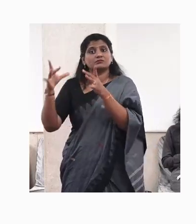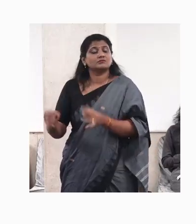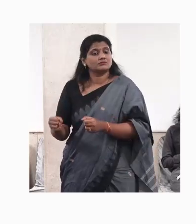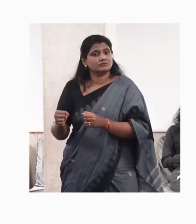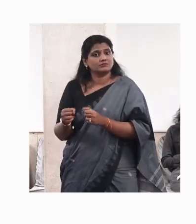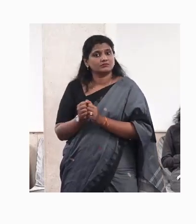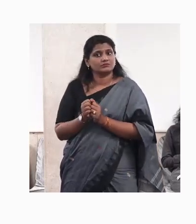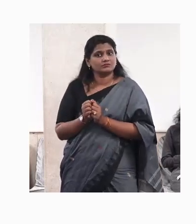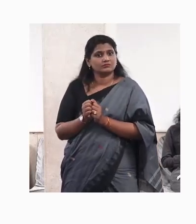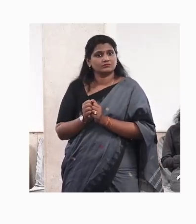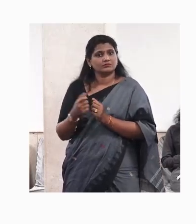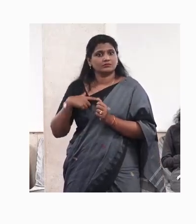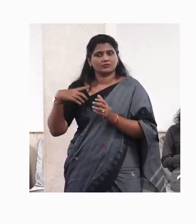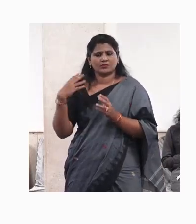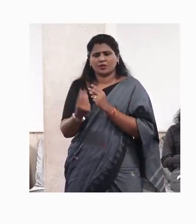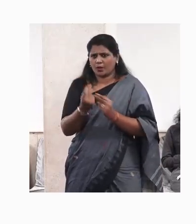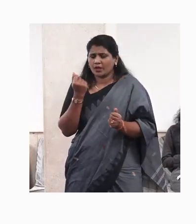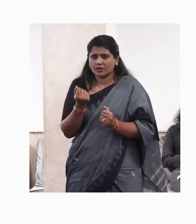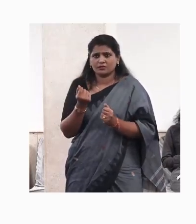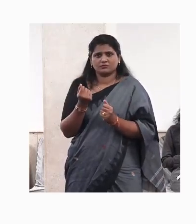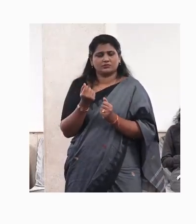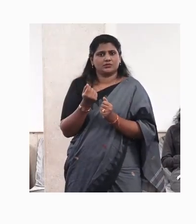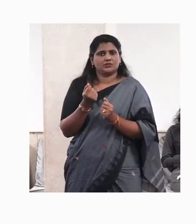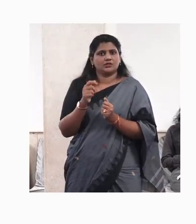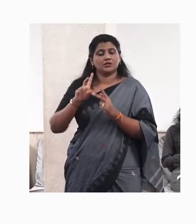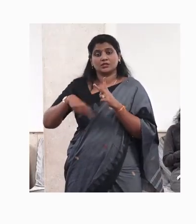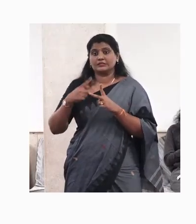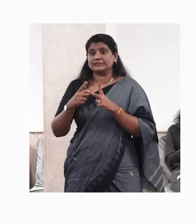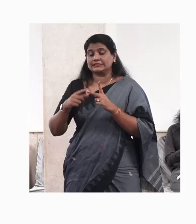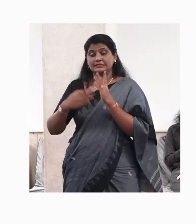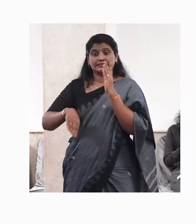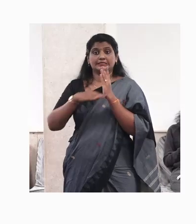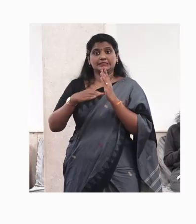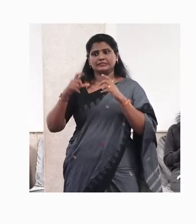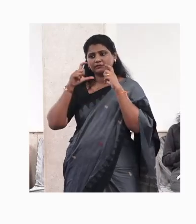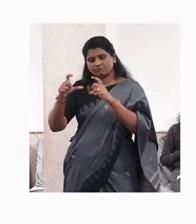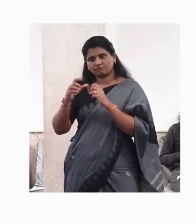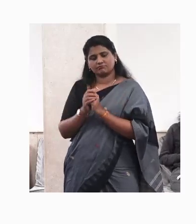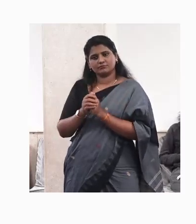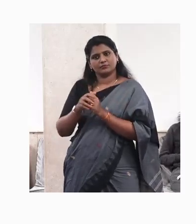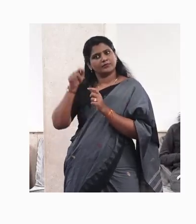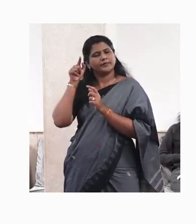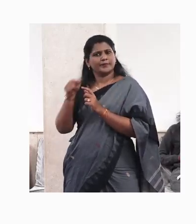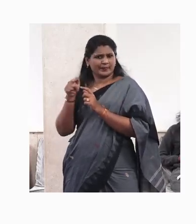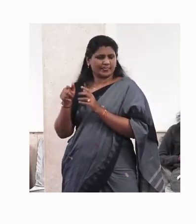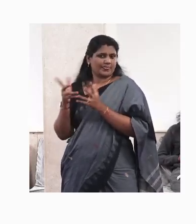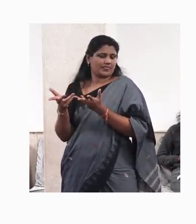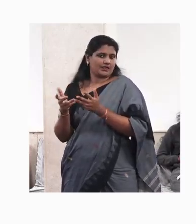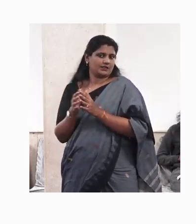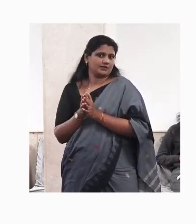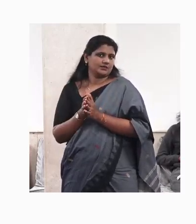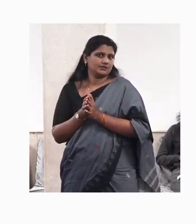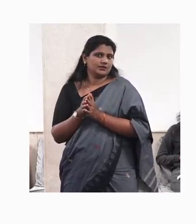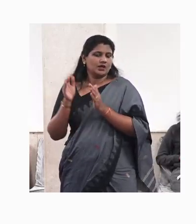or to immediate respite or even secondary care. So in that context, I feel